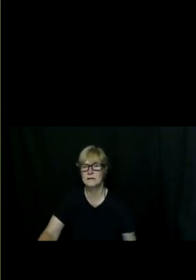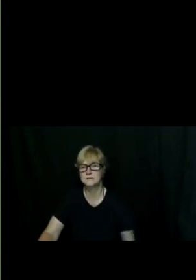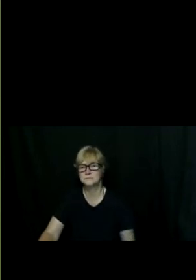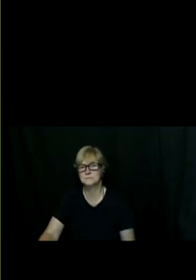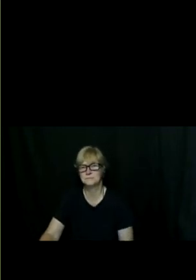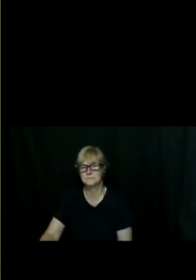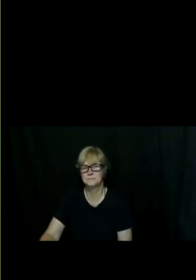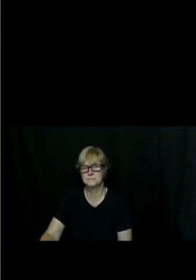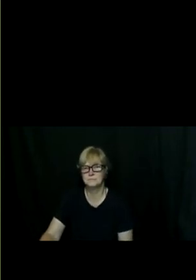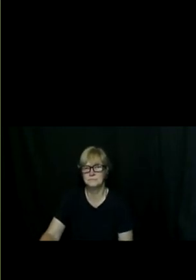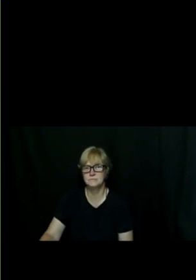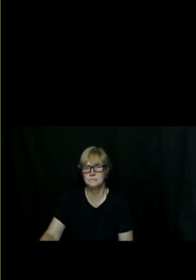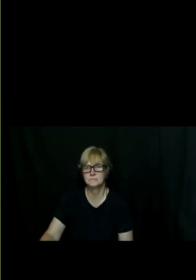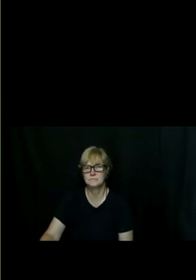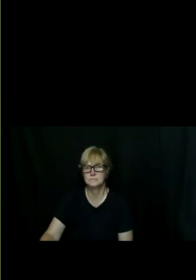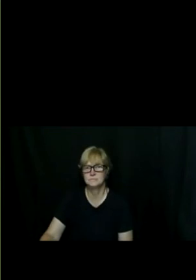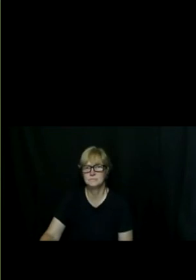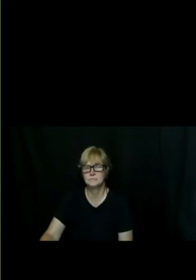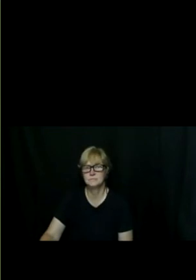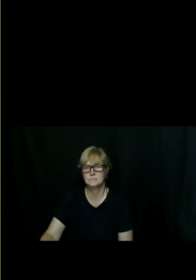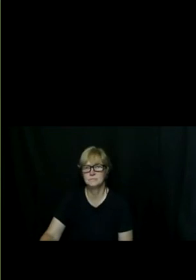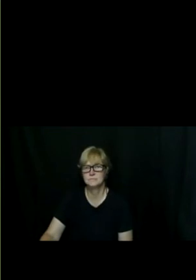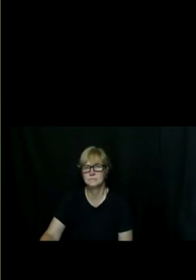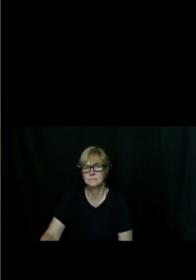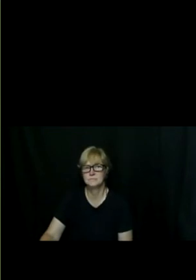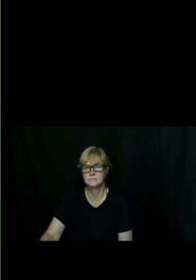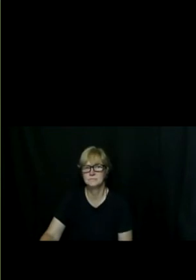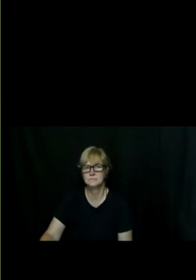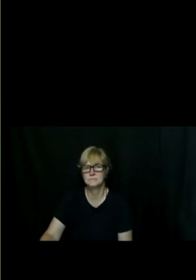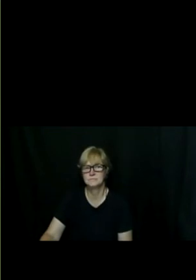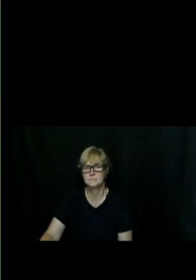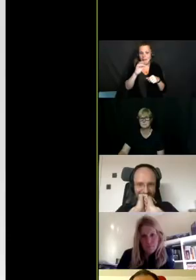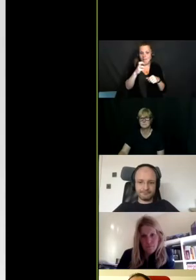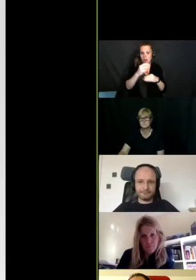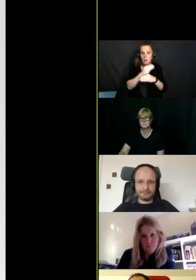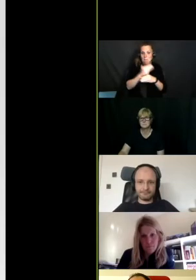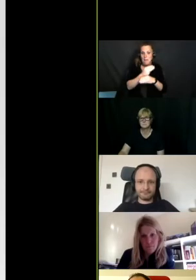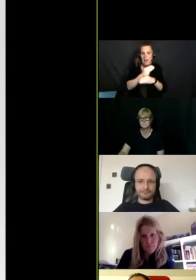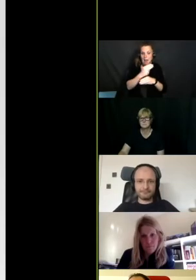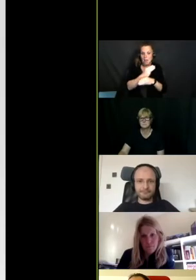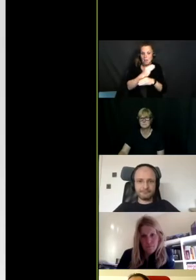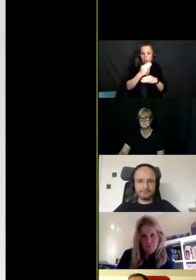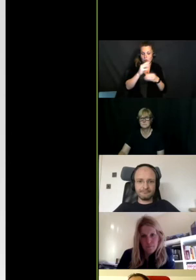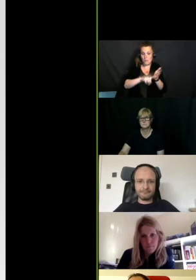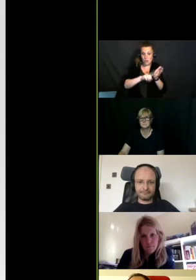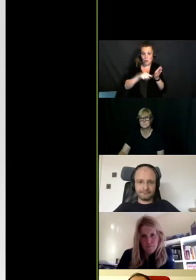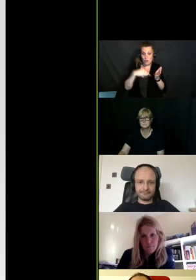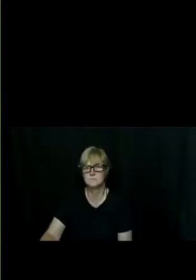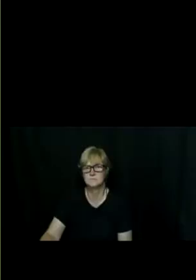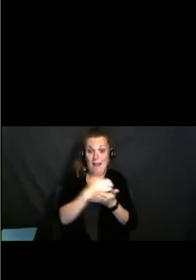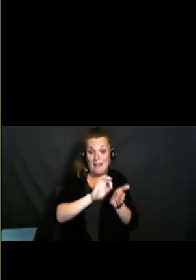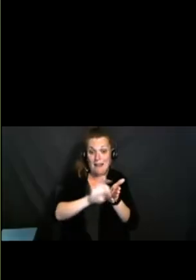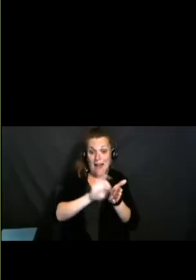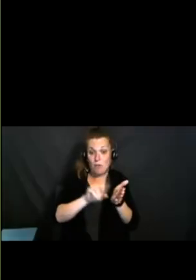bodily data, for example, in the finger math research, when we collect counting data, we actually have these